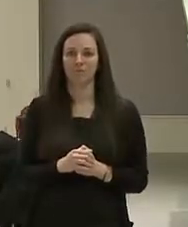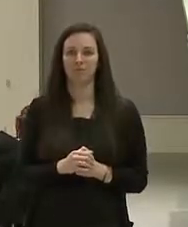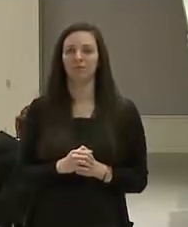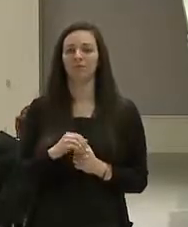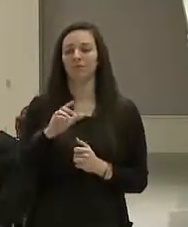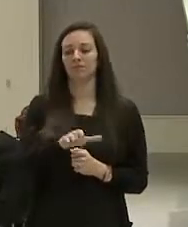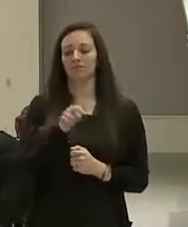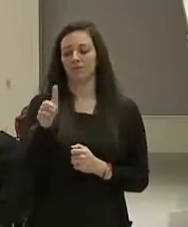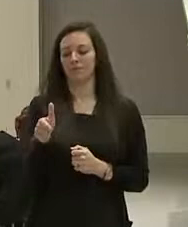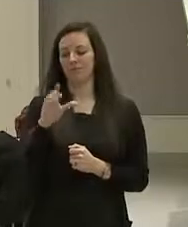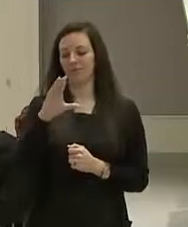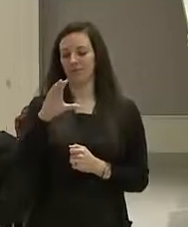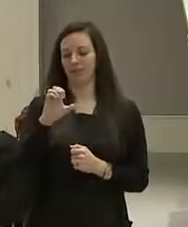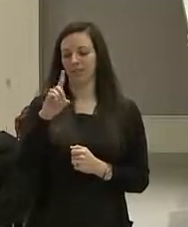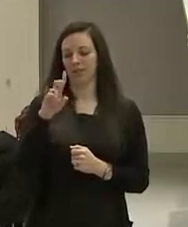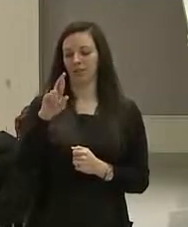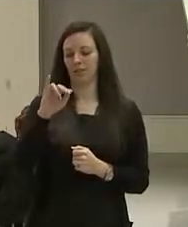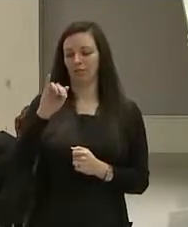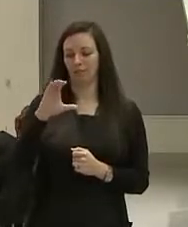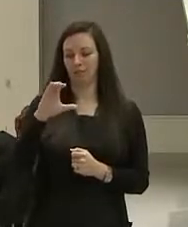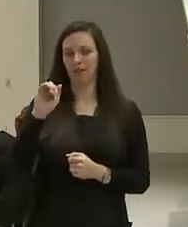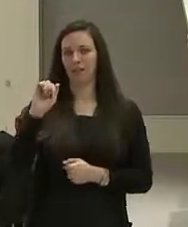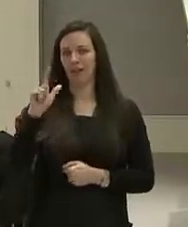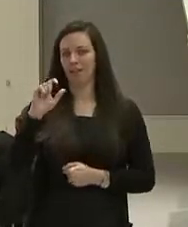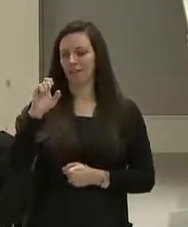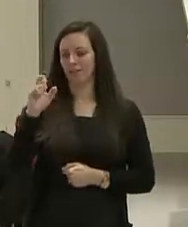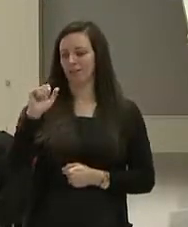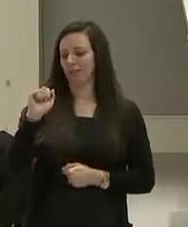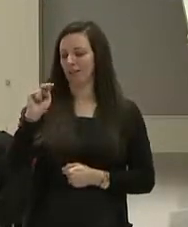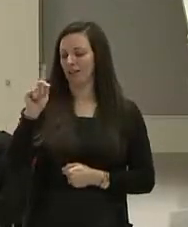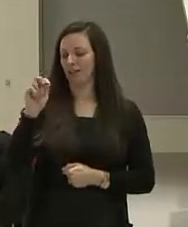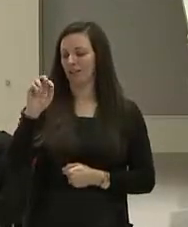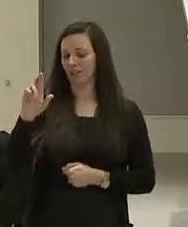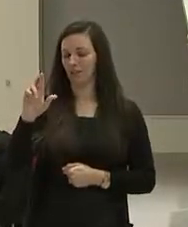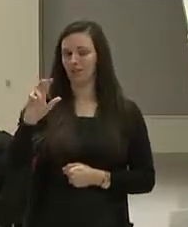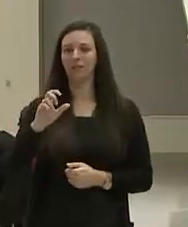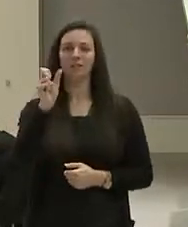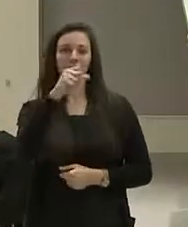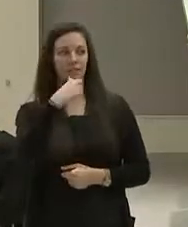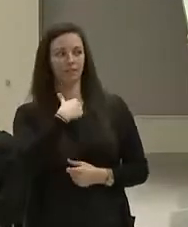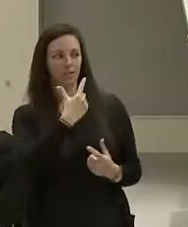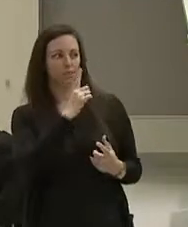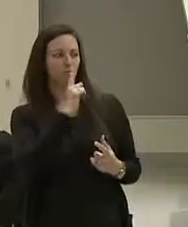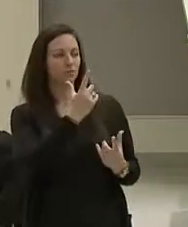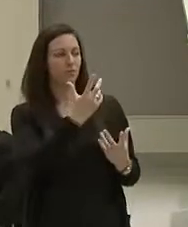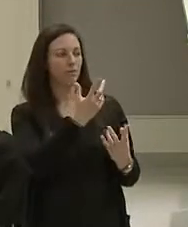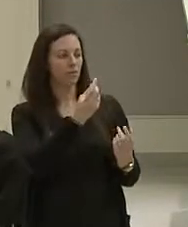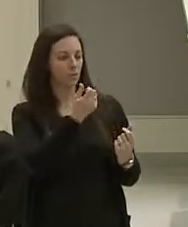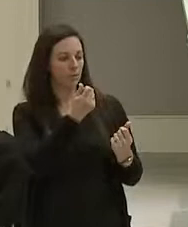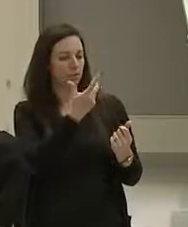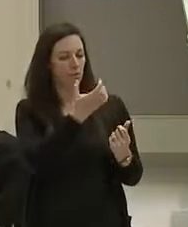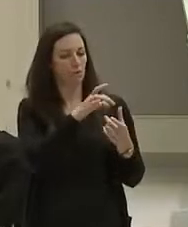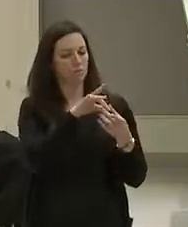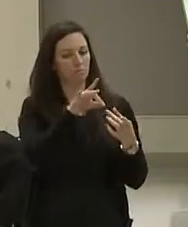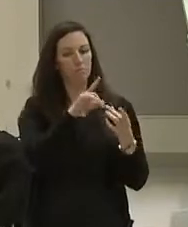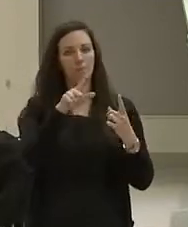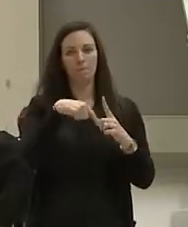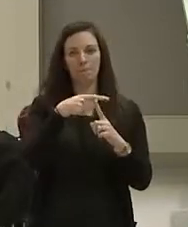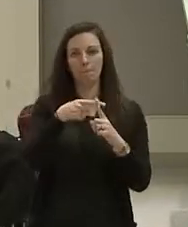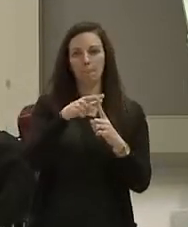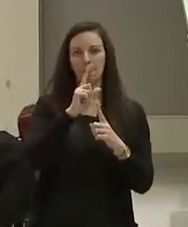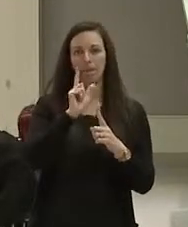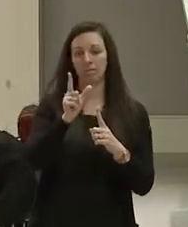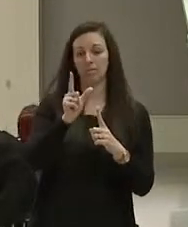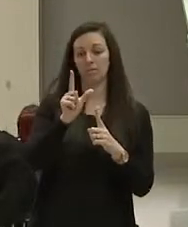Cedric Alexander? Yes, I just want to very quickly comment on